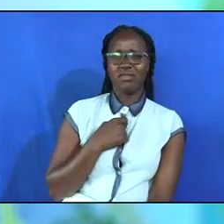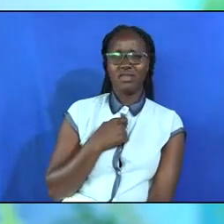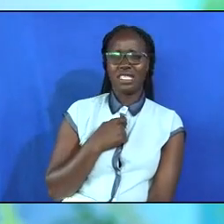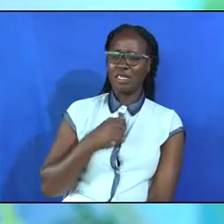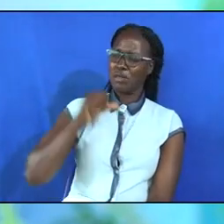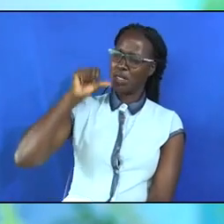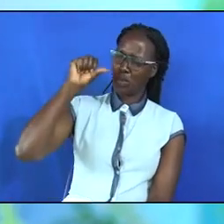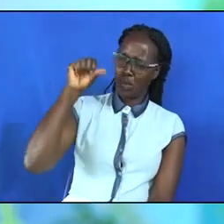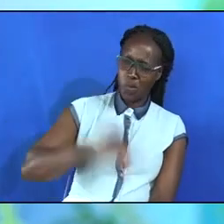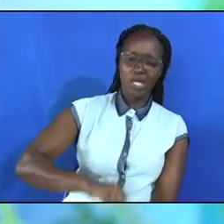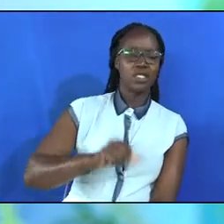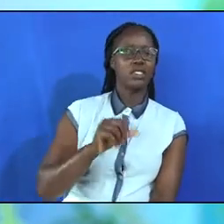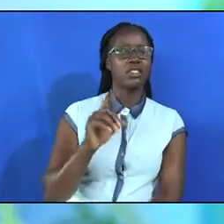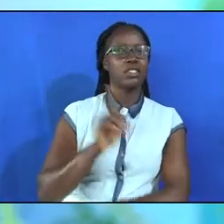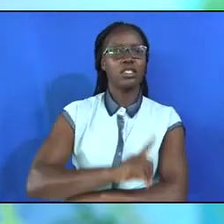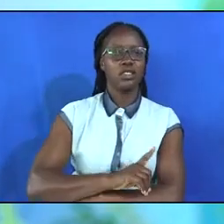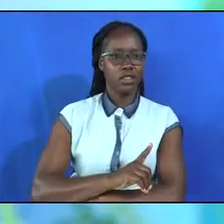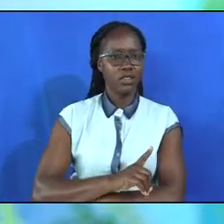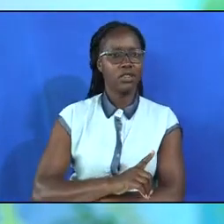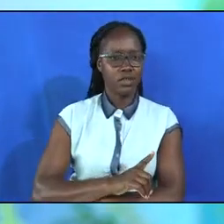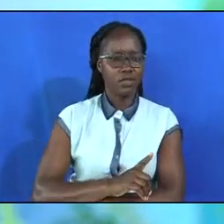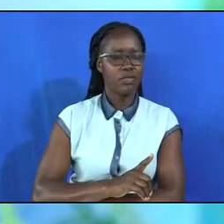the worst day.